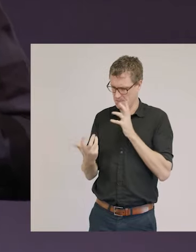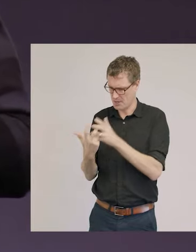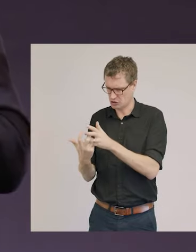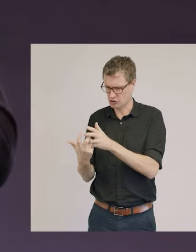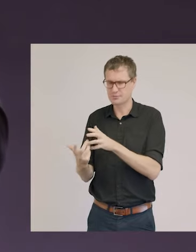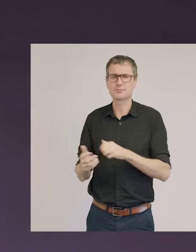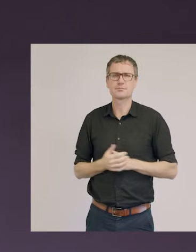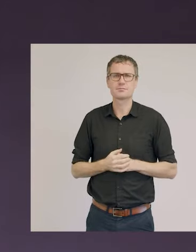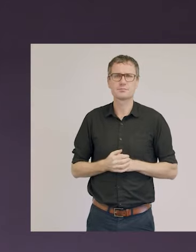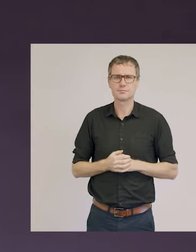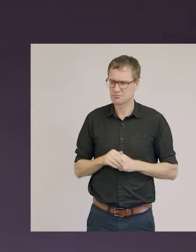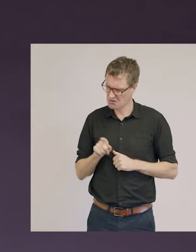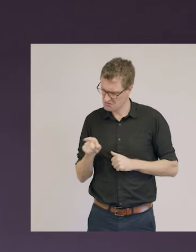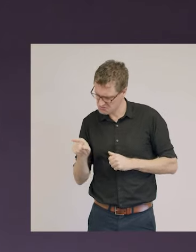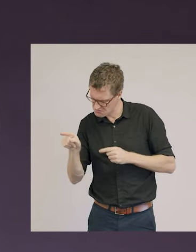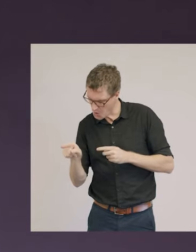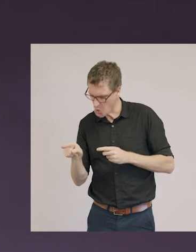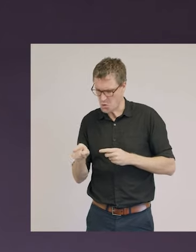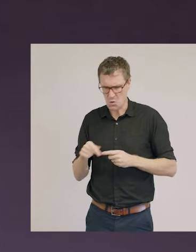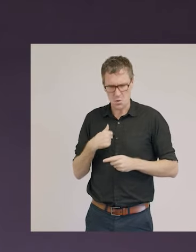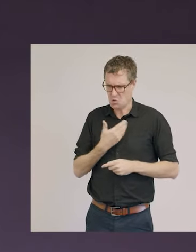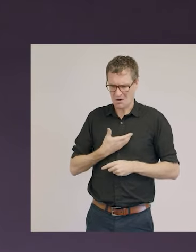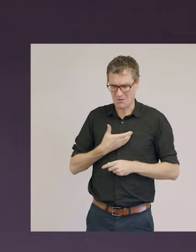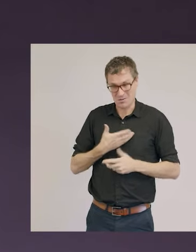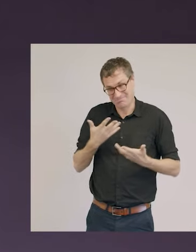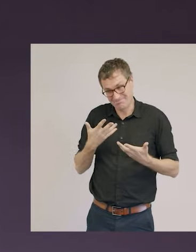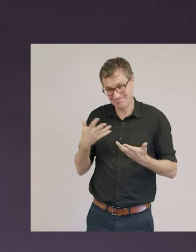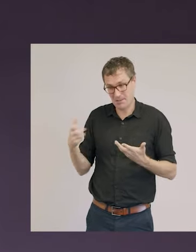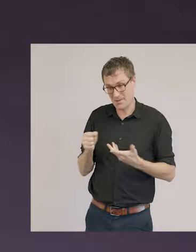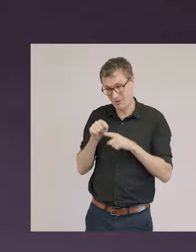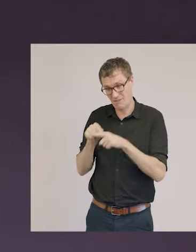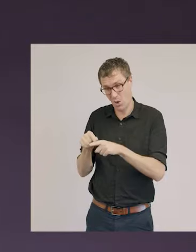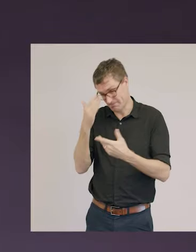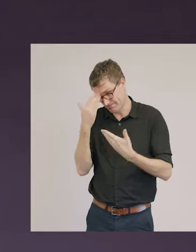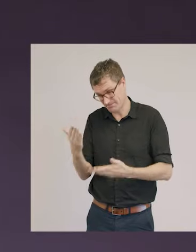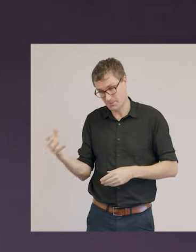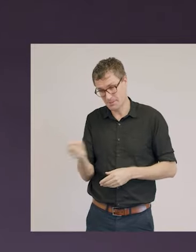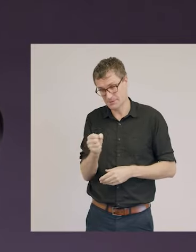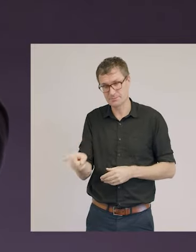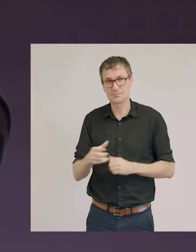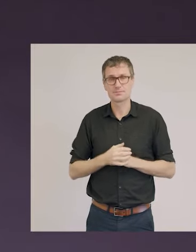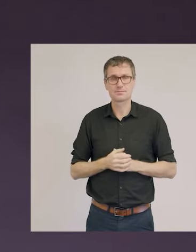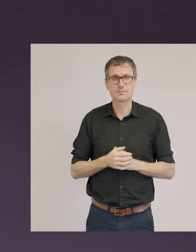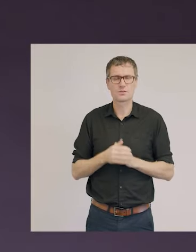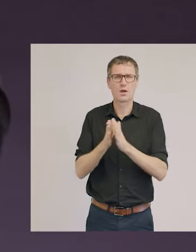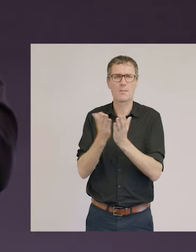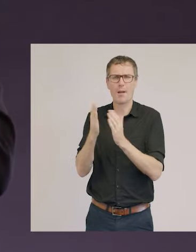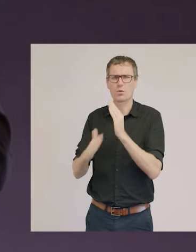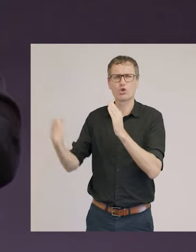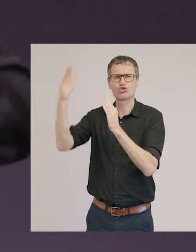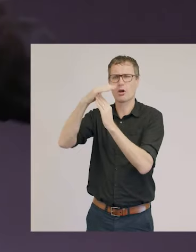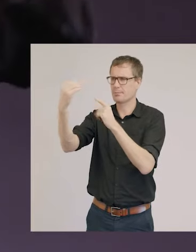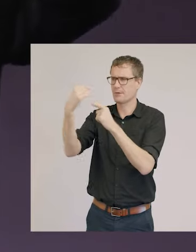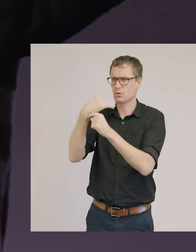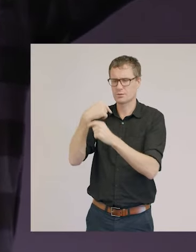Well, I better change my life to conform to that. Oh, it wants me to do this thing. Oh, that's really uncomfortable. Okay, well, I guess I better because that's what the Bible